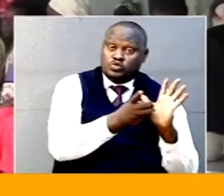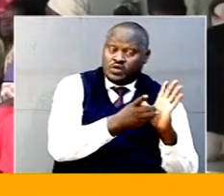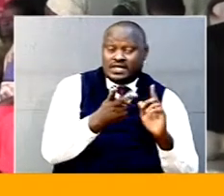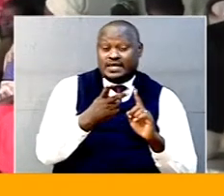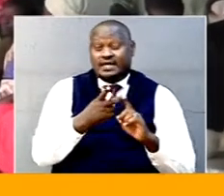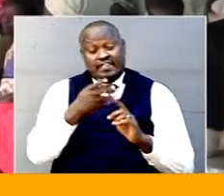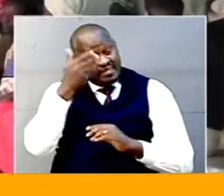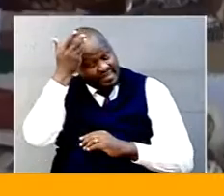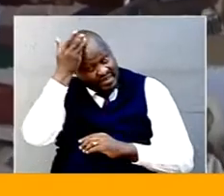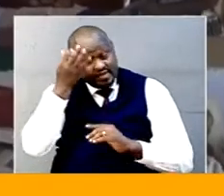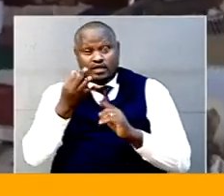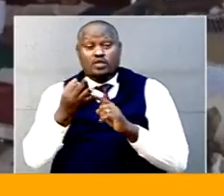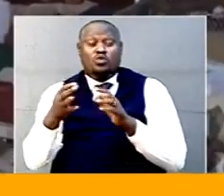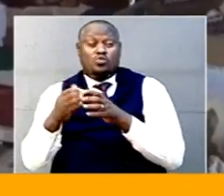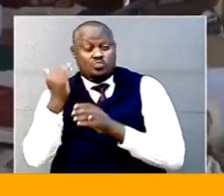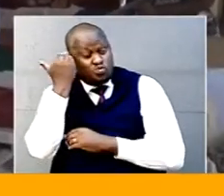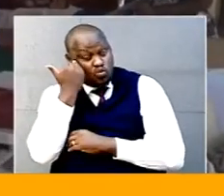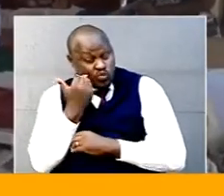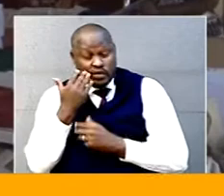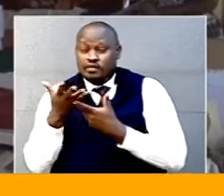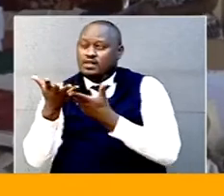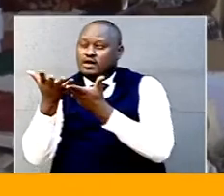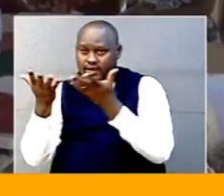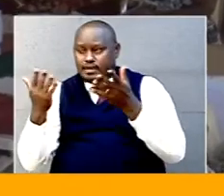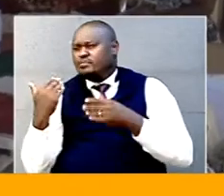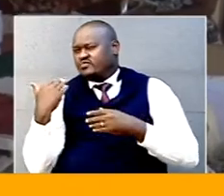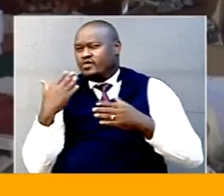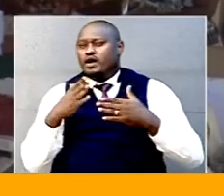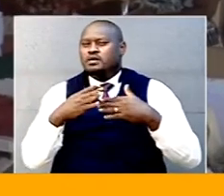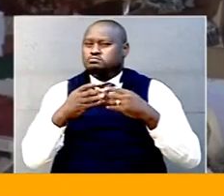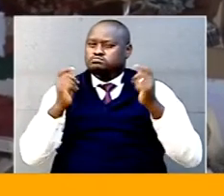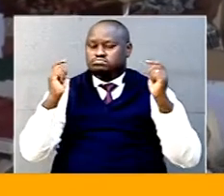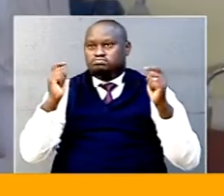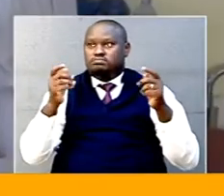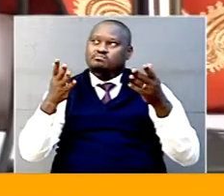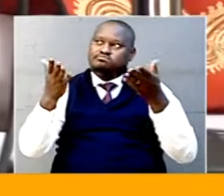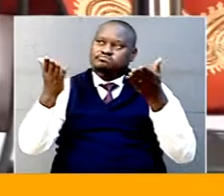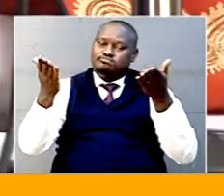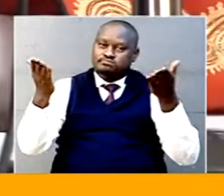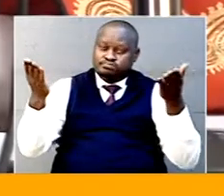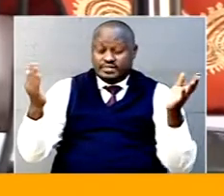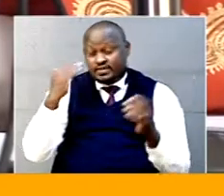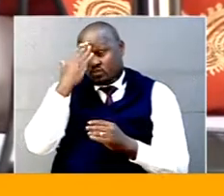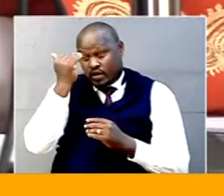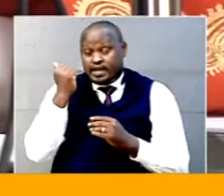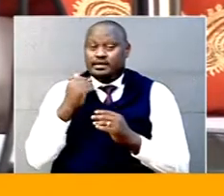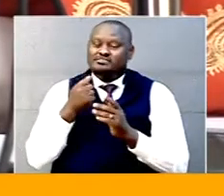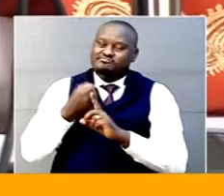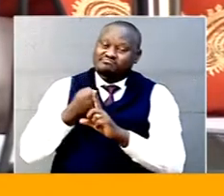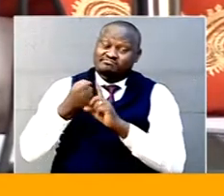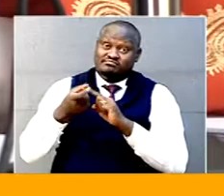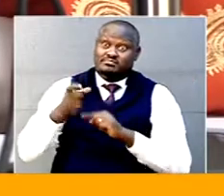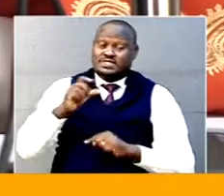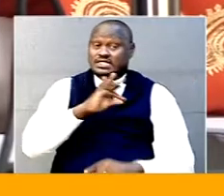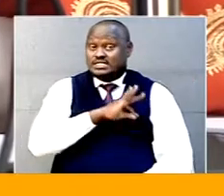state prosecutors, justices and magistrates have all resolved at one time to lay down their tools so as to make their cause felt. Although many